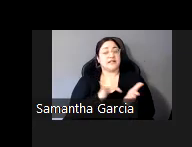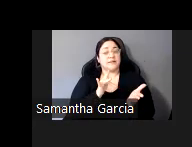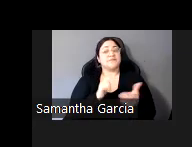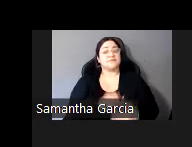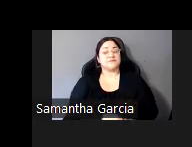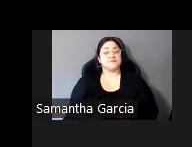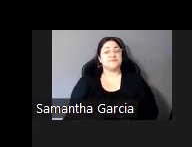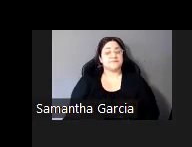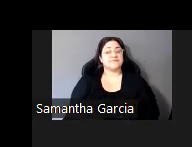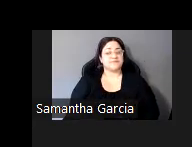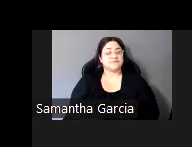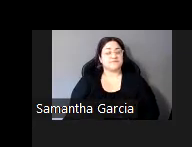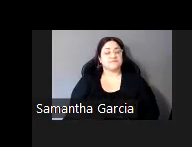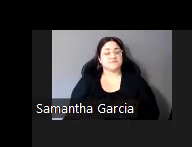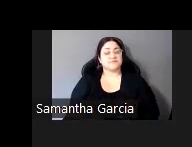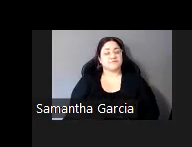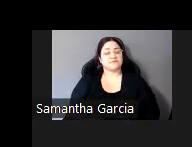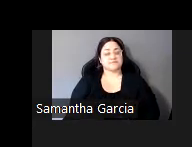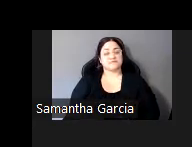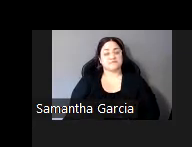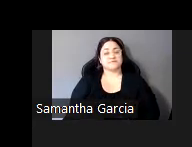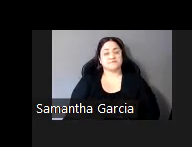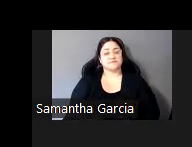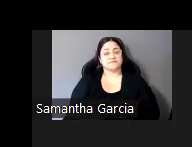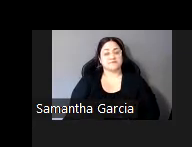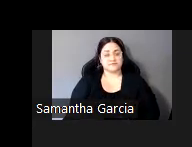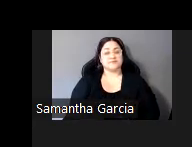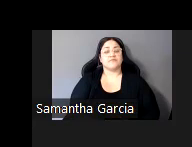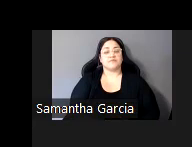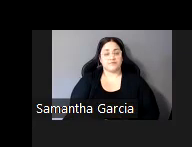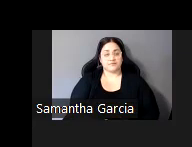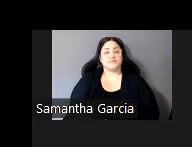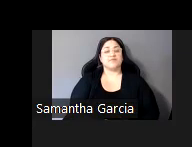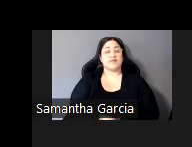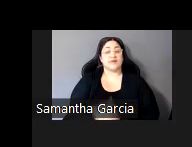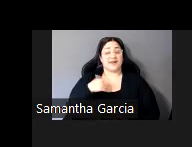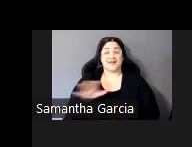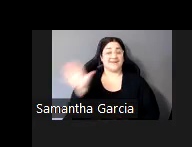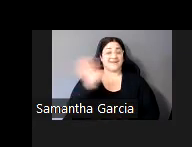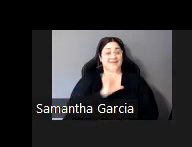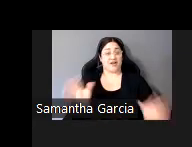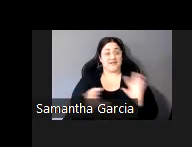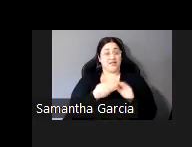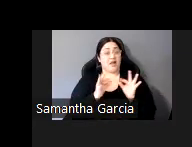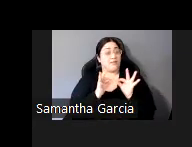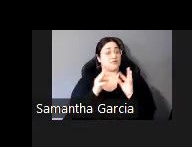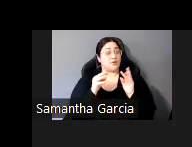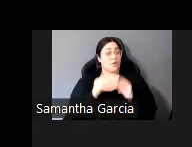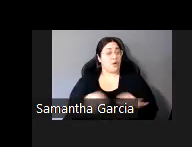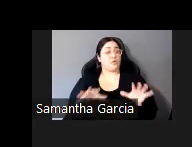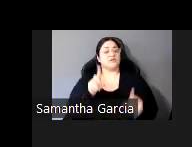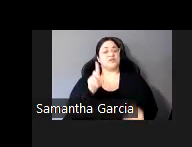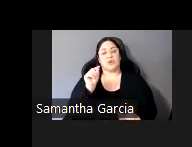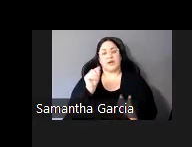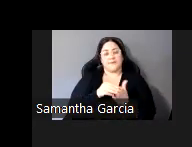So victims have reported losing over 20.5 million in 2022, compared to 11.8